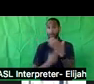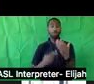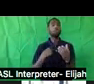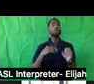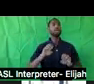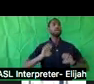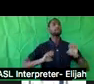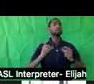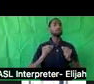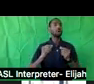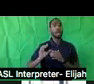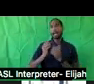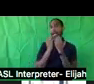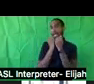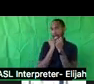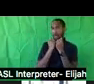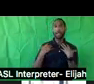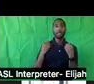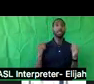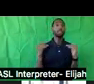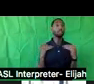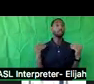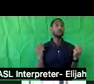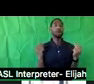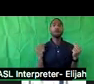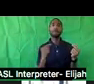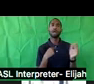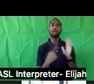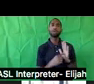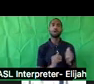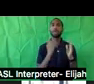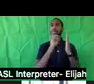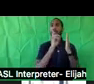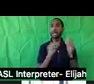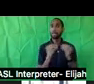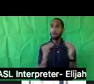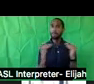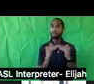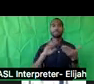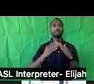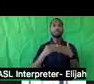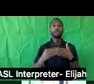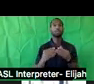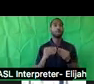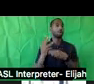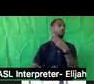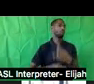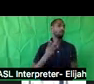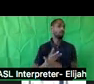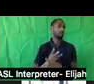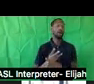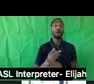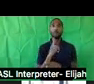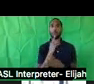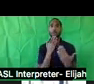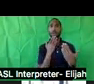the lineages of care and healing justice might shape the way we design more just community-led worlds. And we're really